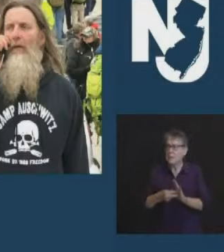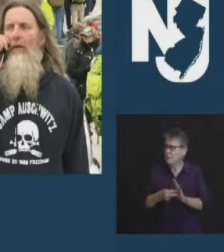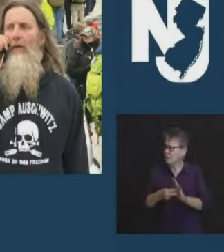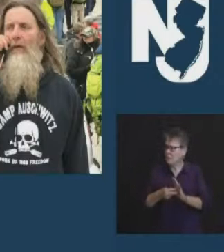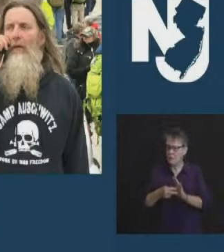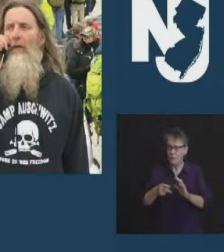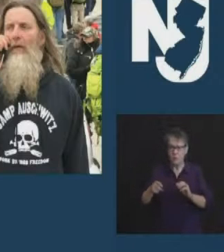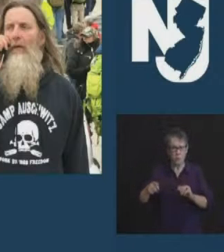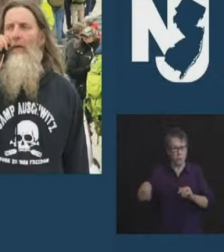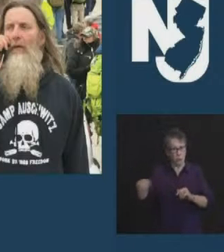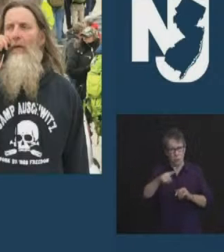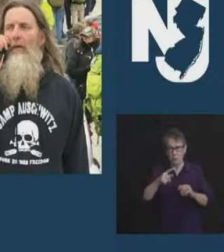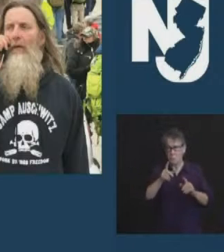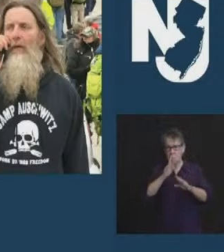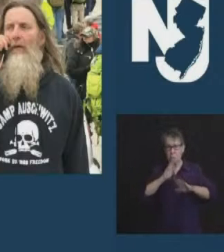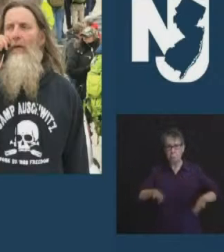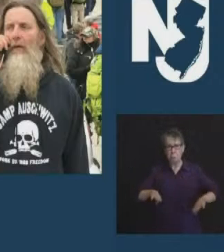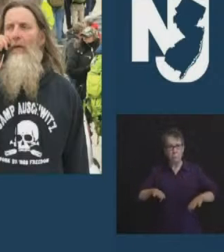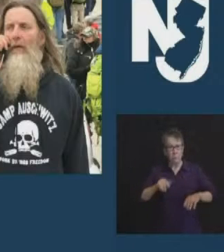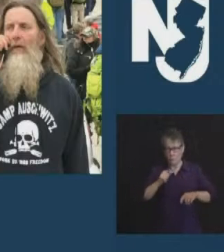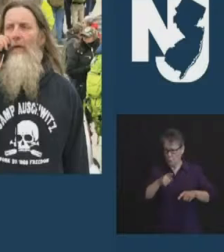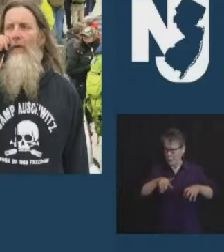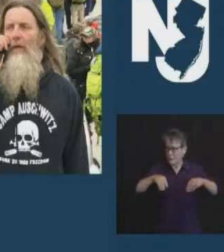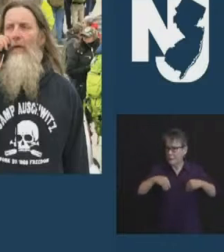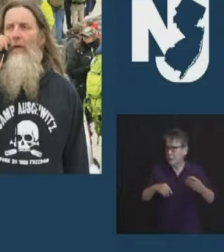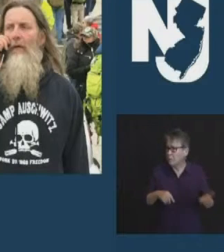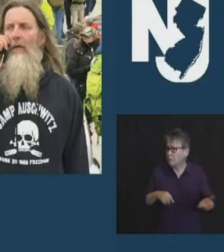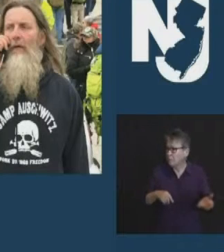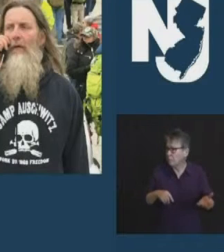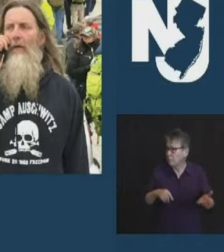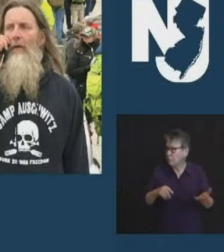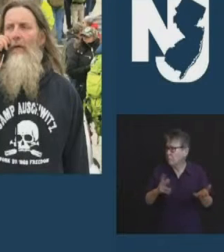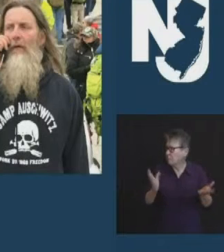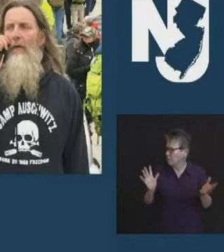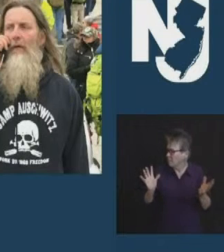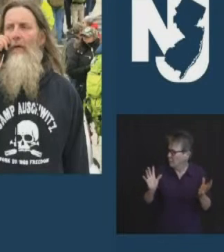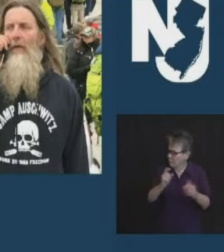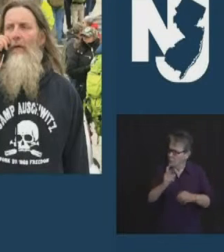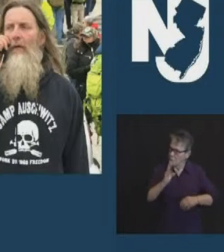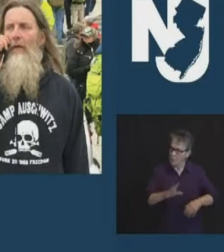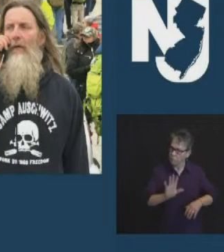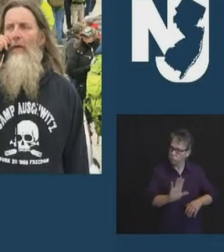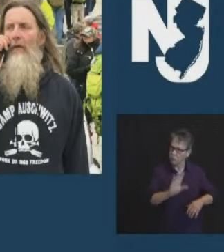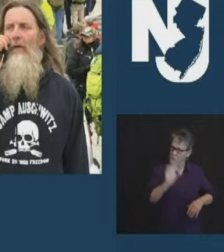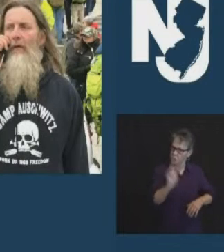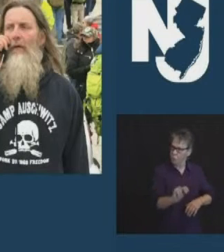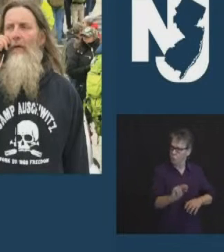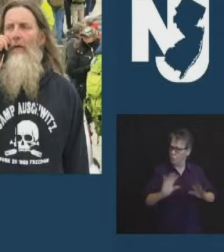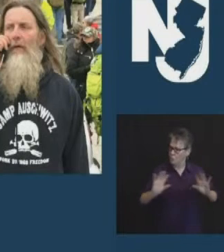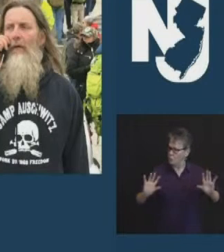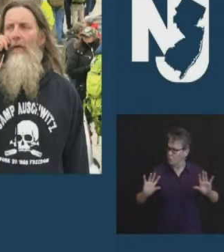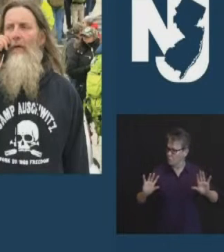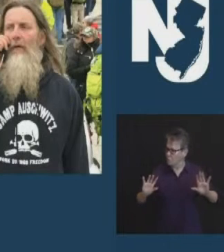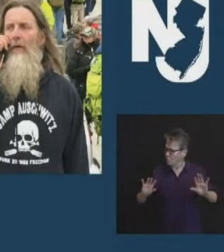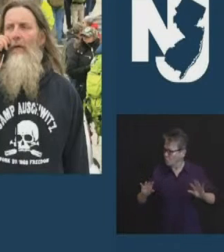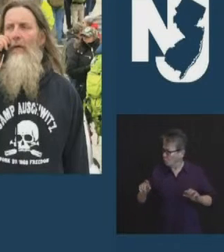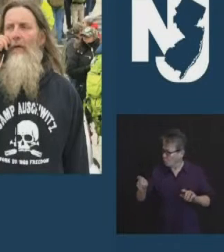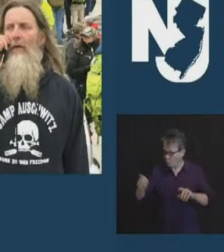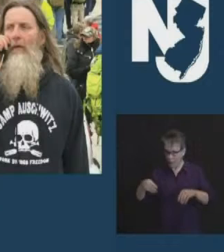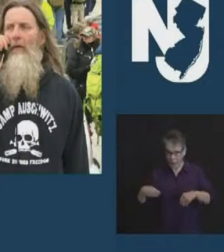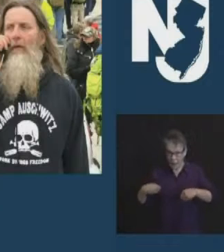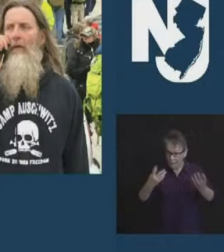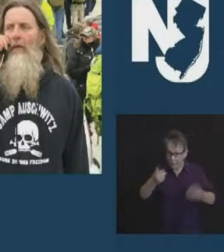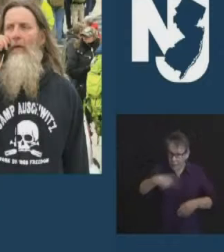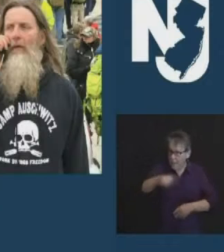you empower them to try again. So think about that. Think about what your silence in the face of political violence is